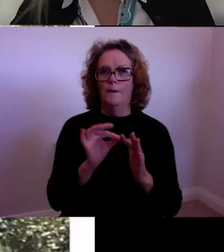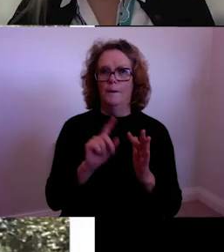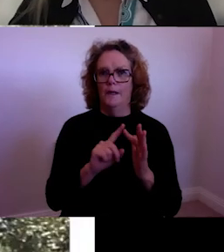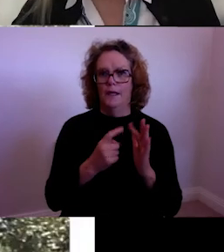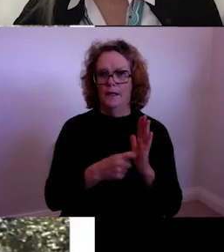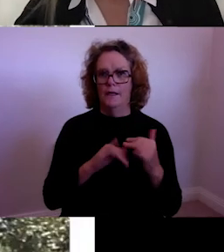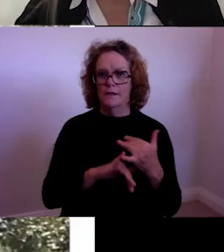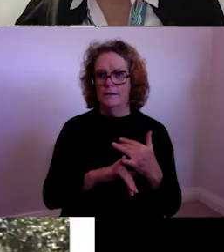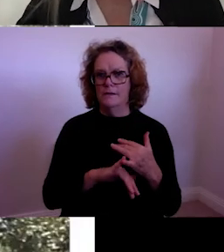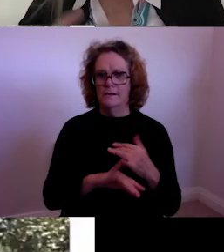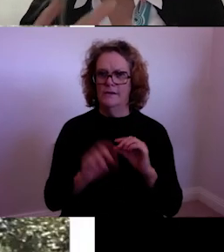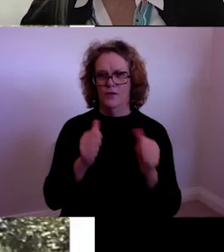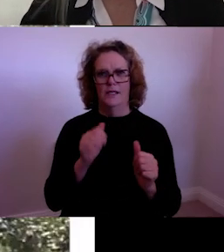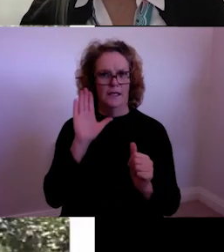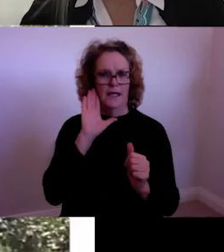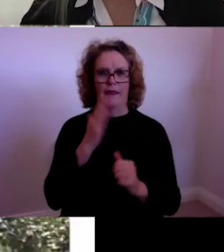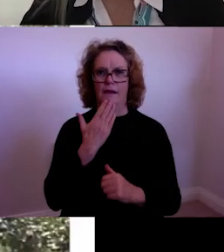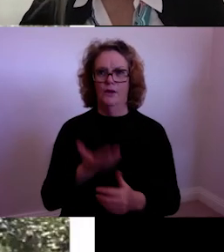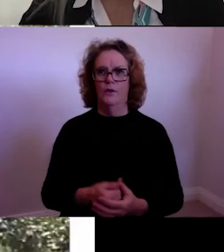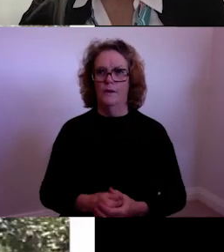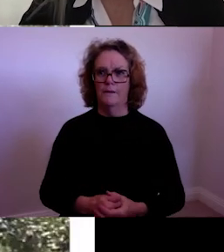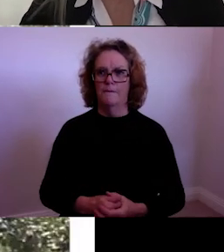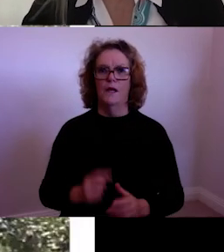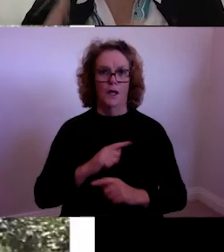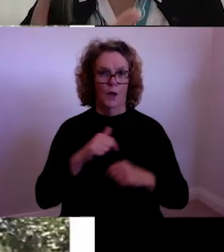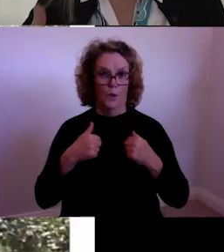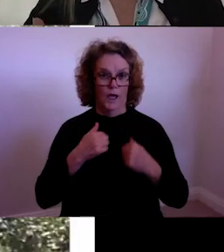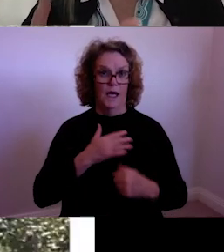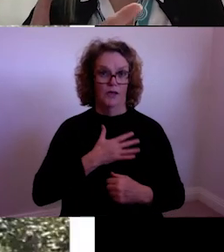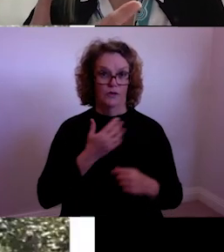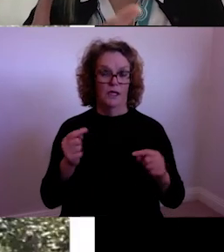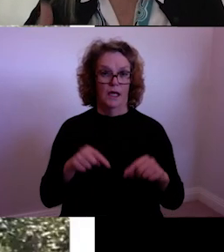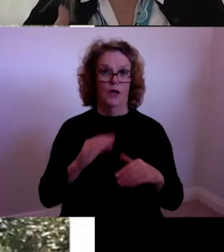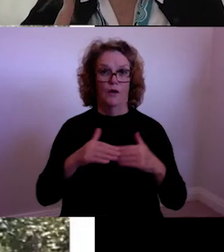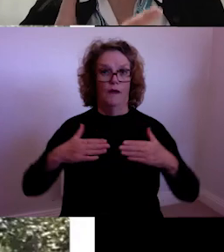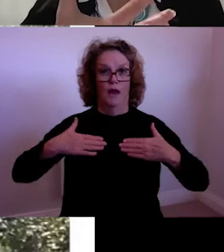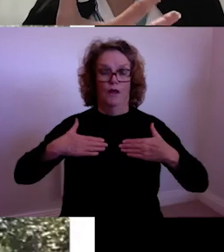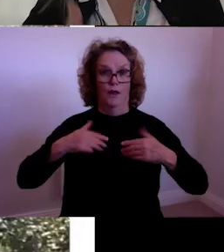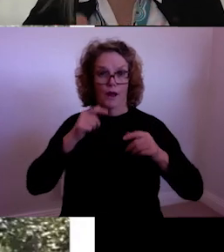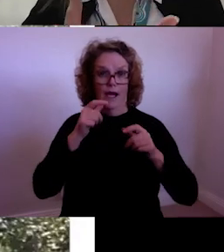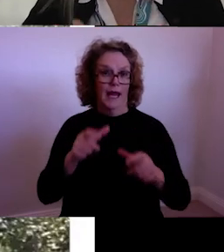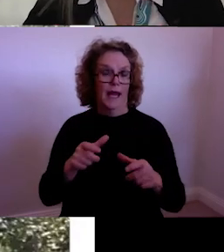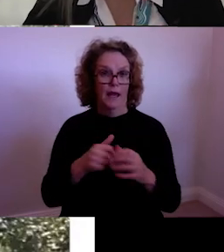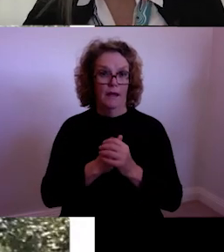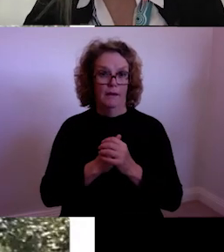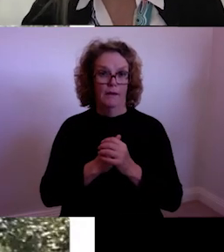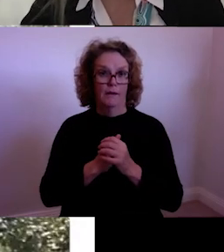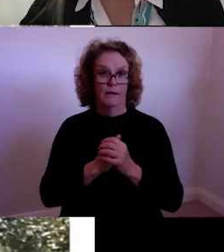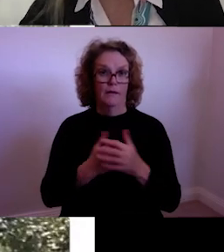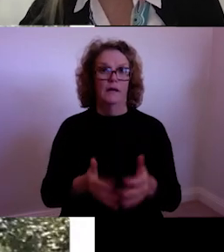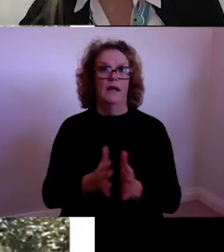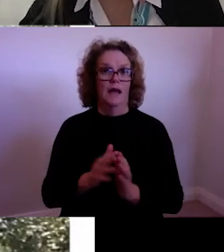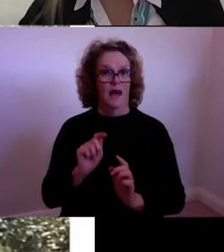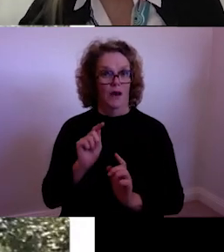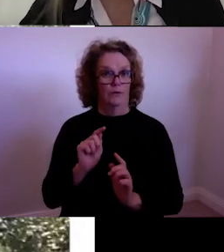you. We're interested in healthcare and how healthcare works well